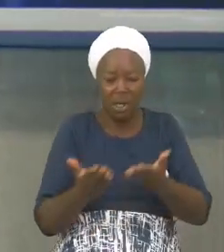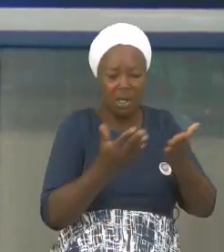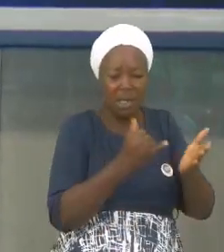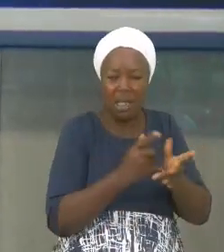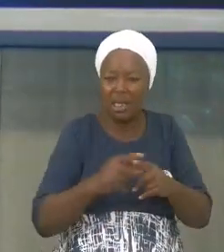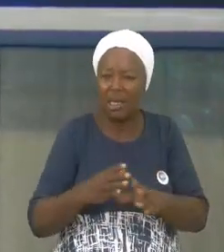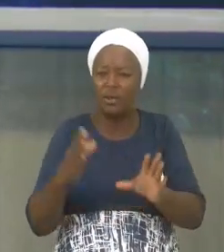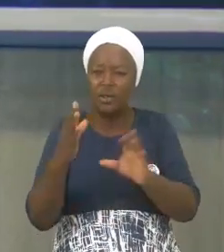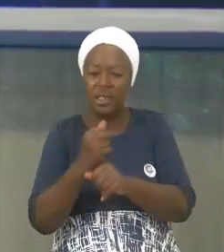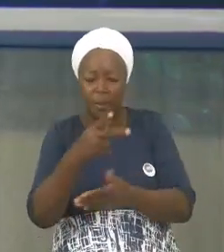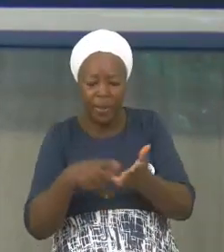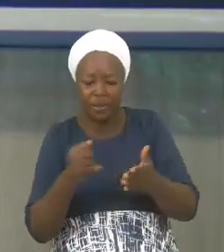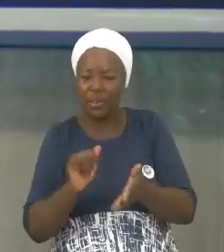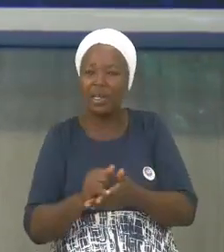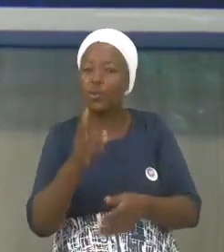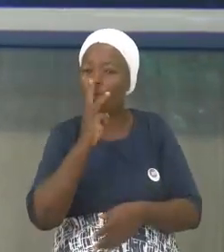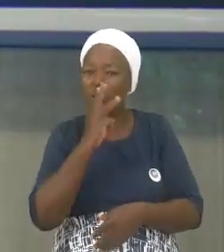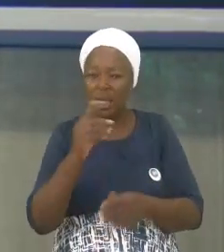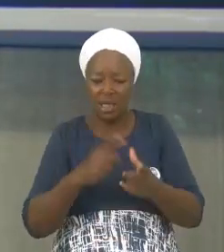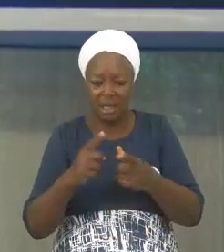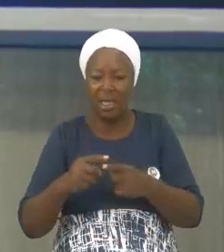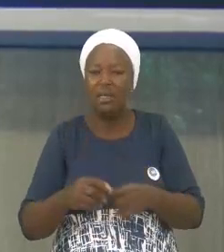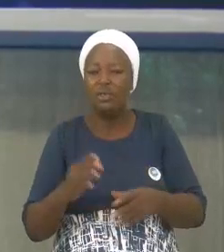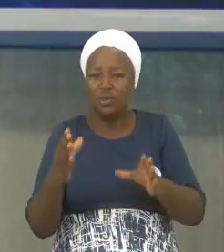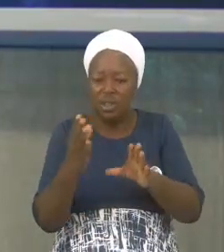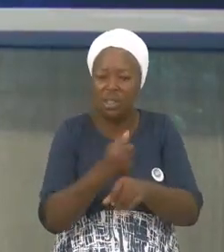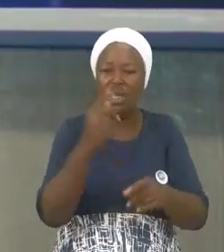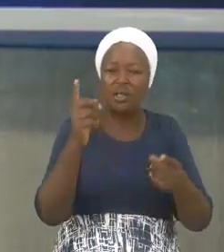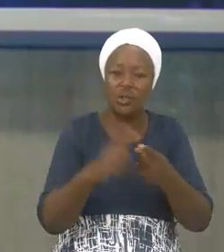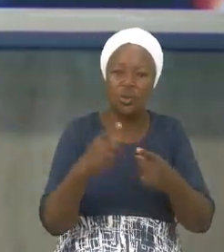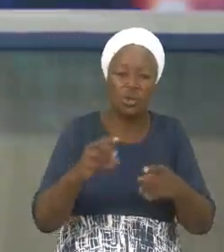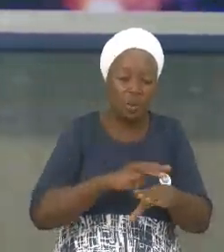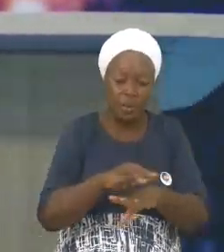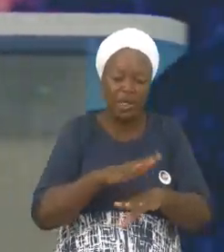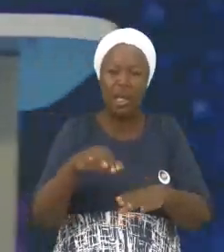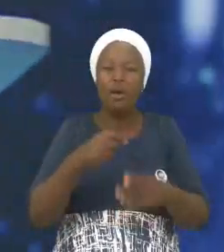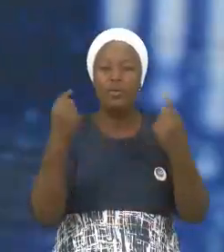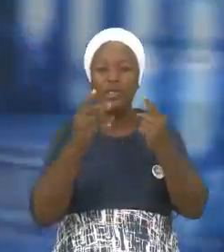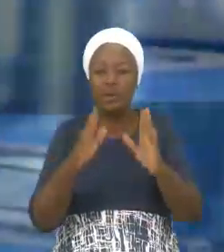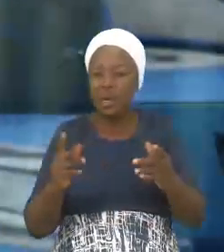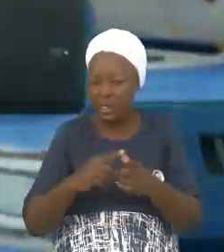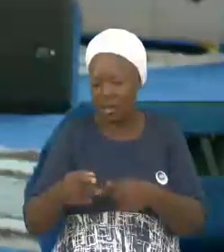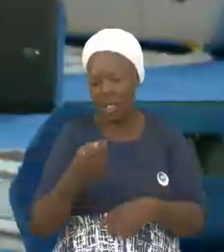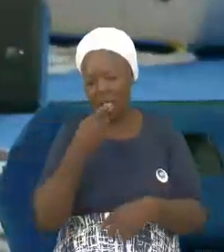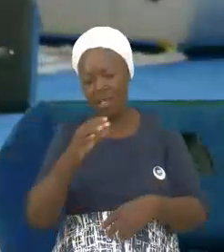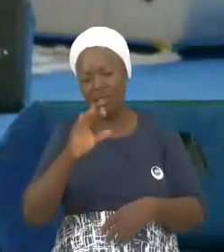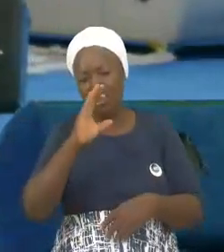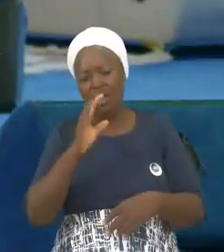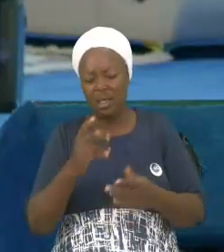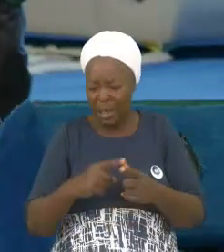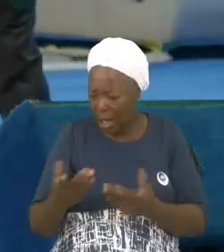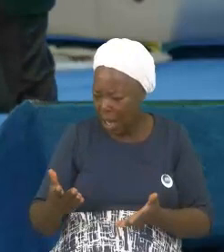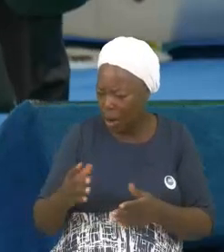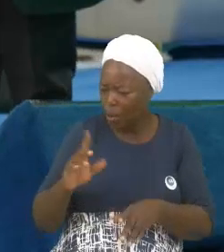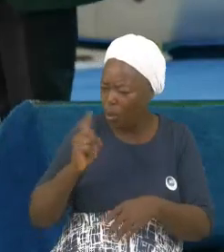take part of that water and you take to the master of ceremony. And he tastes it. Where did you get this? This